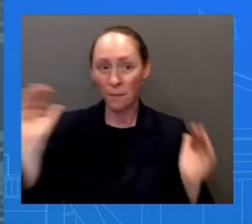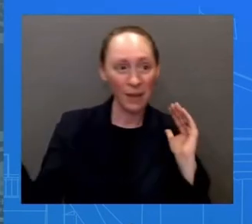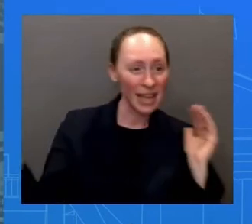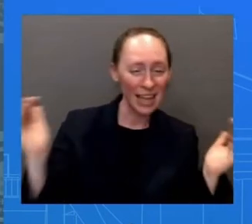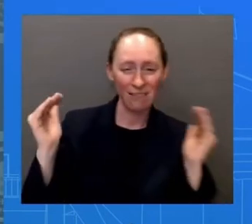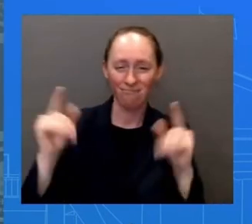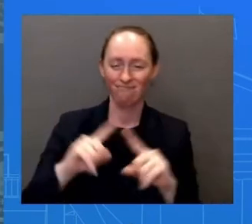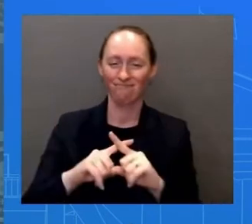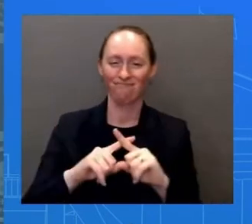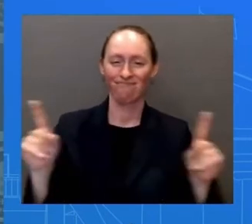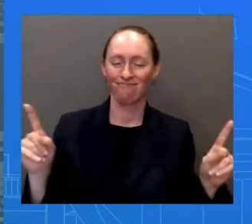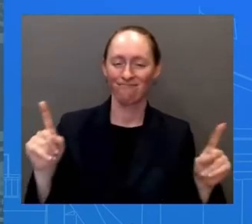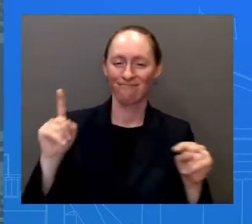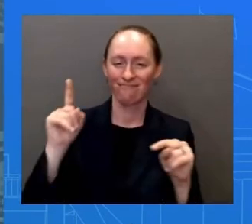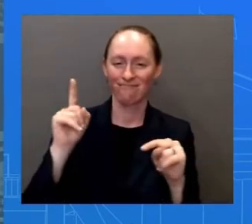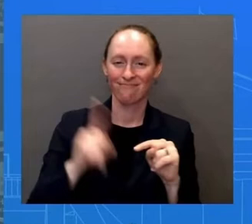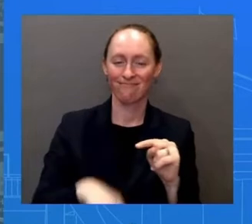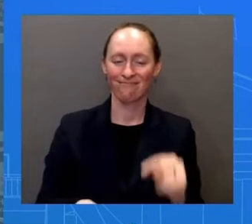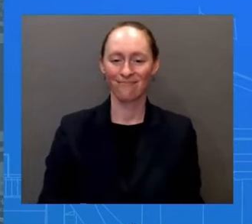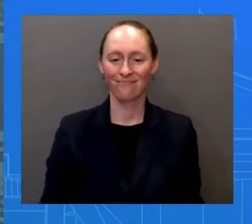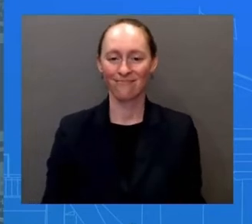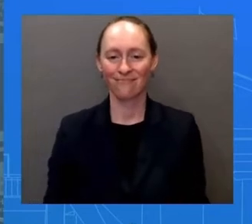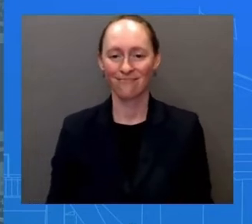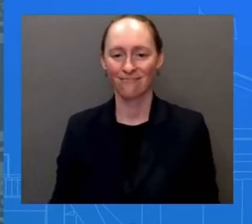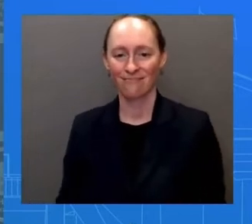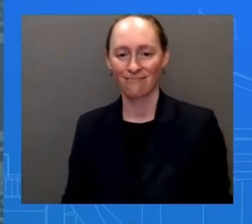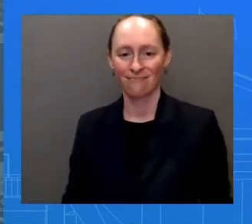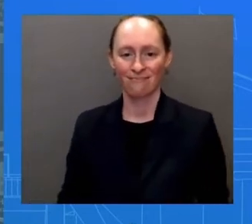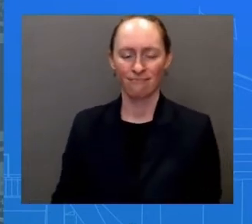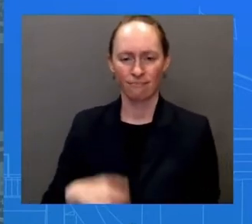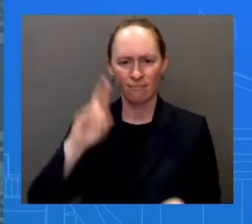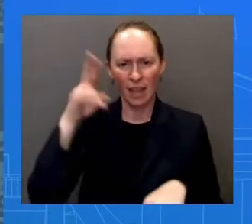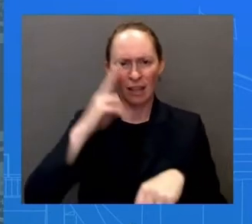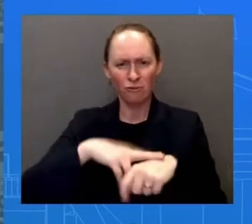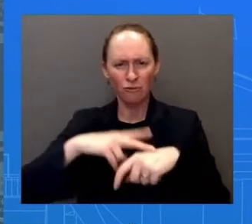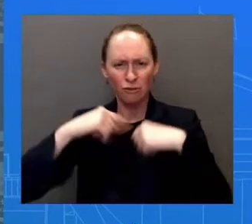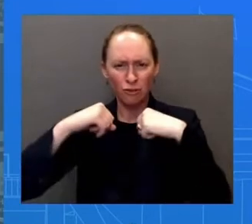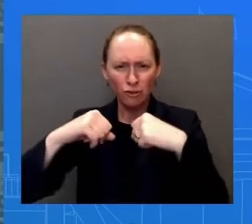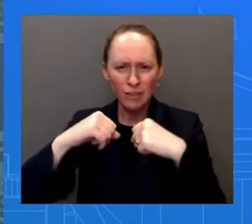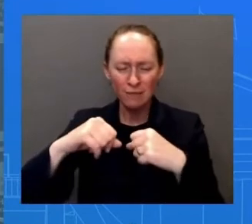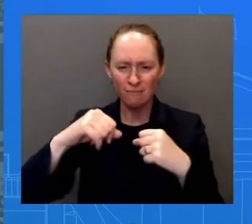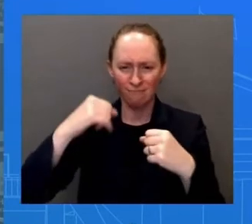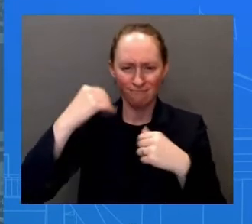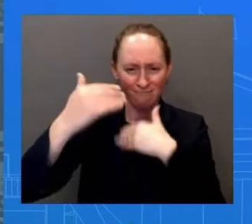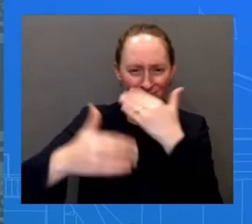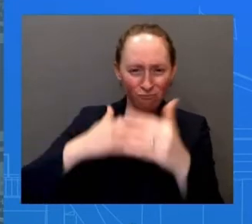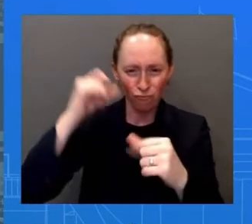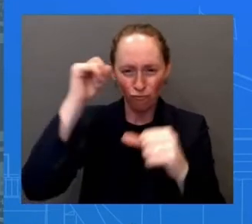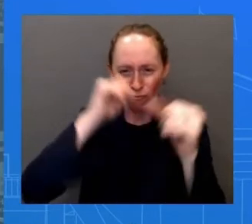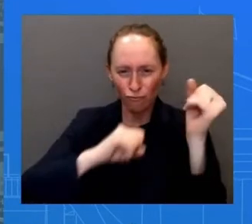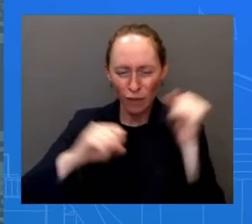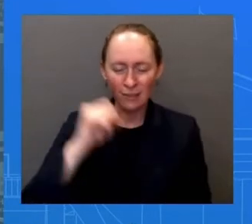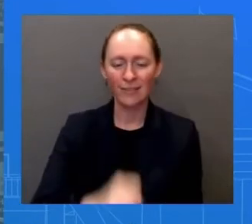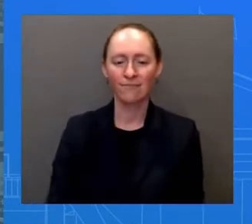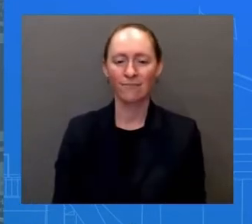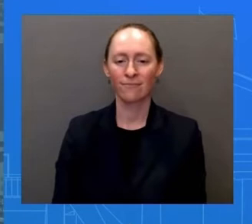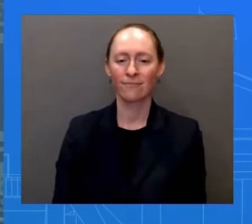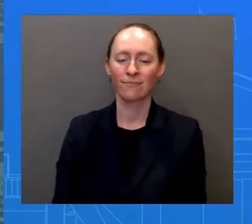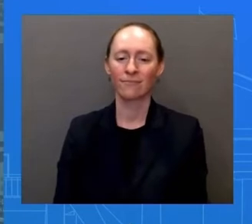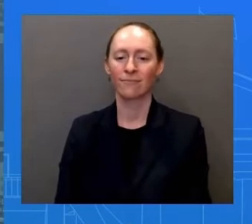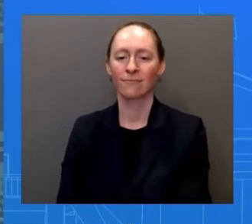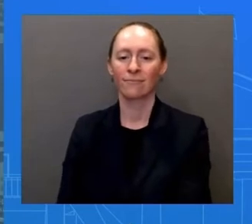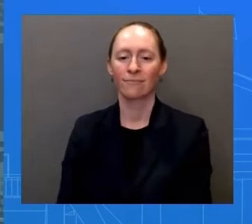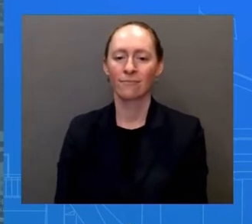Security Strategy, which we just released a couple of weeks ago. Makes it pretty clear how we feel about the bilateral relationship with